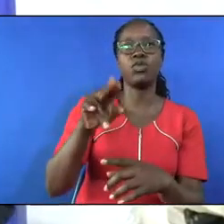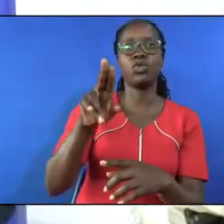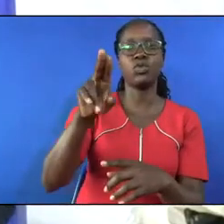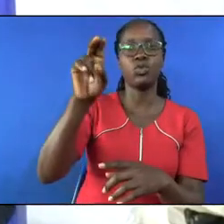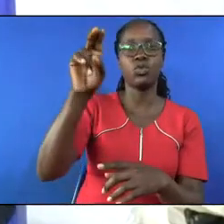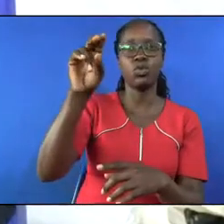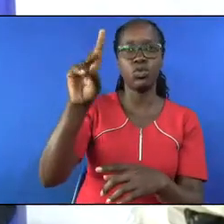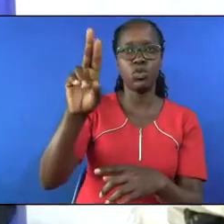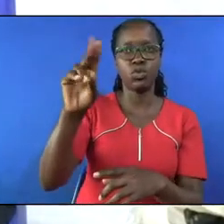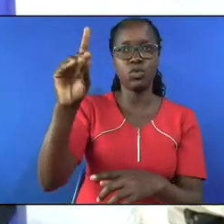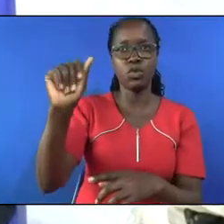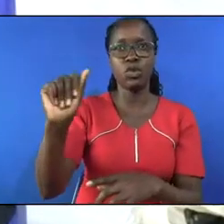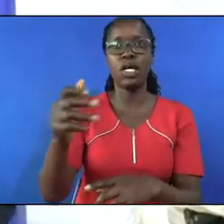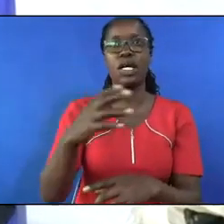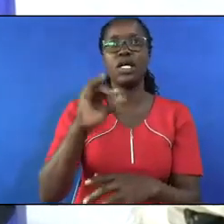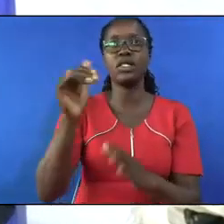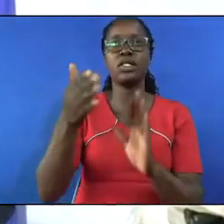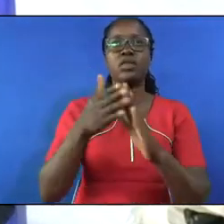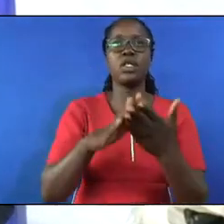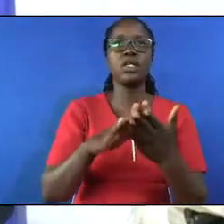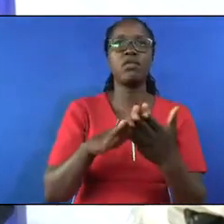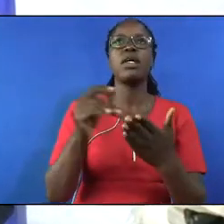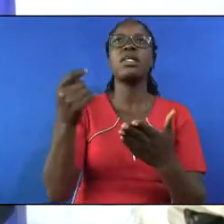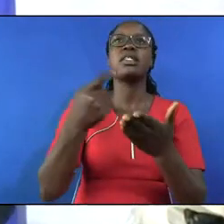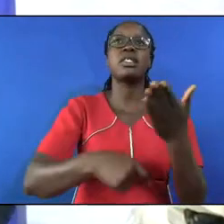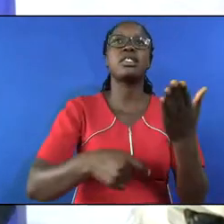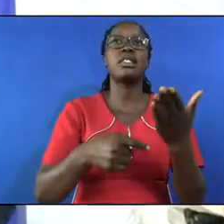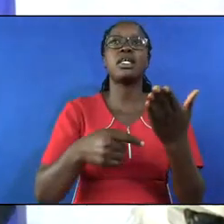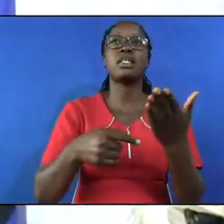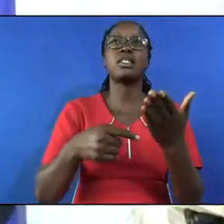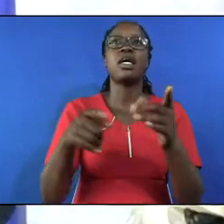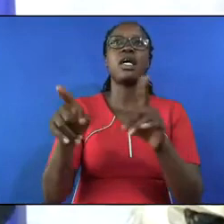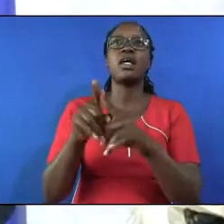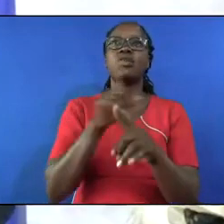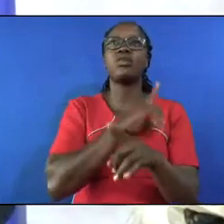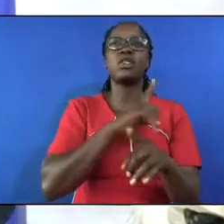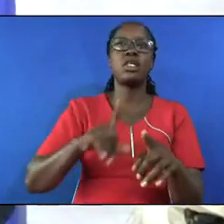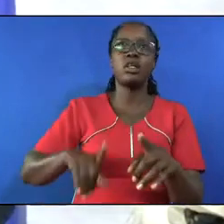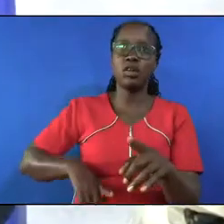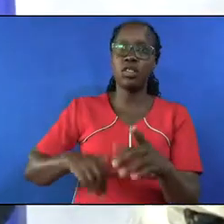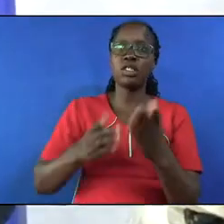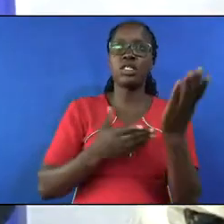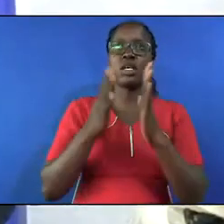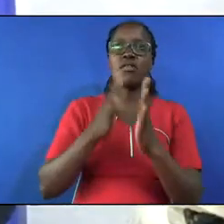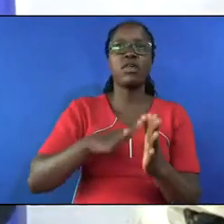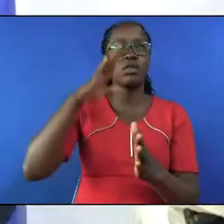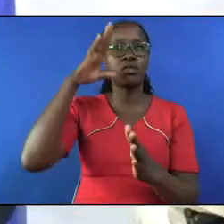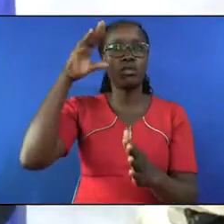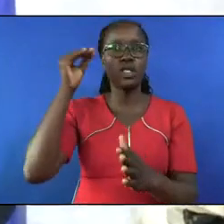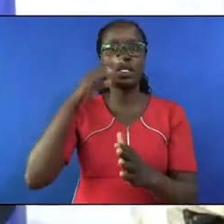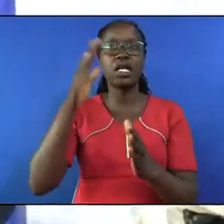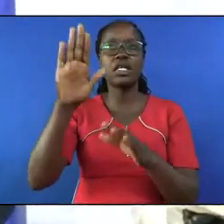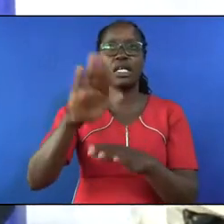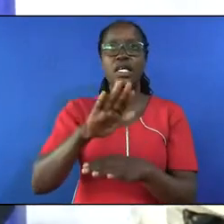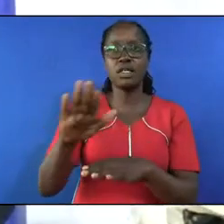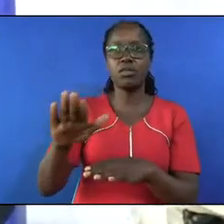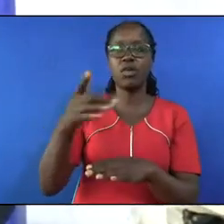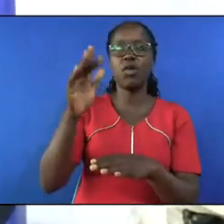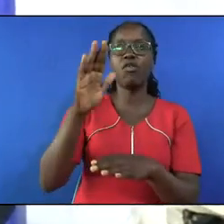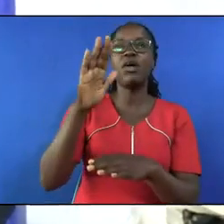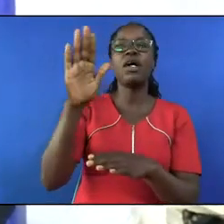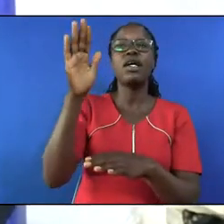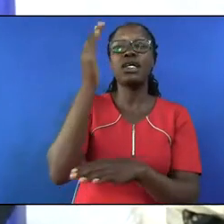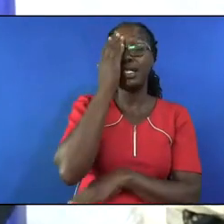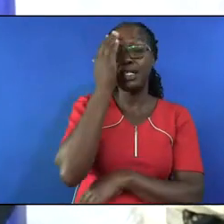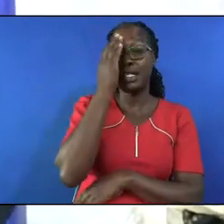and from Jerusalem the collection according to the commandment of Moses, the servant of the Lord,